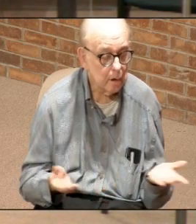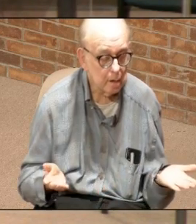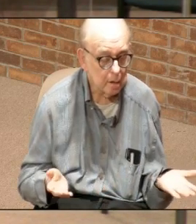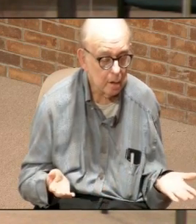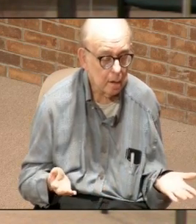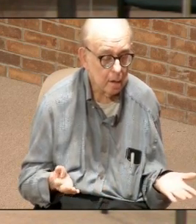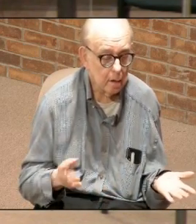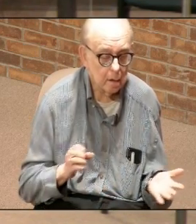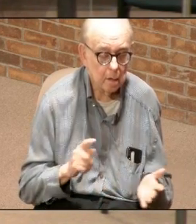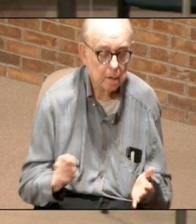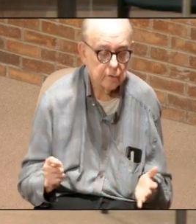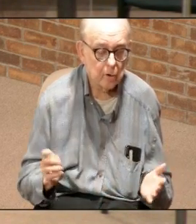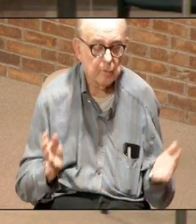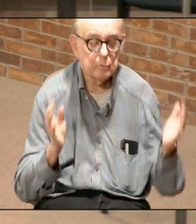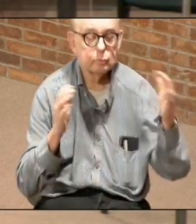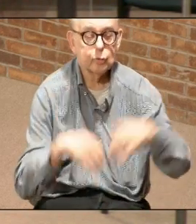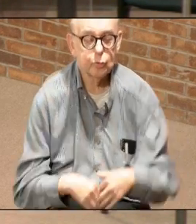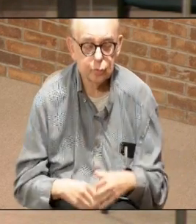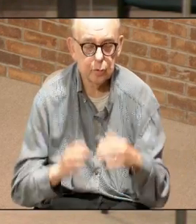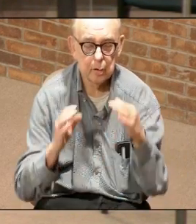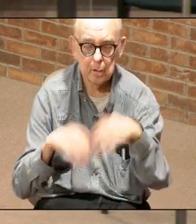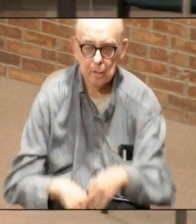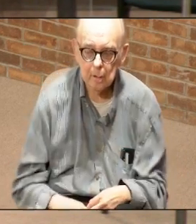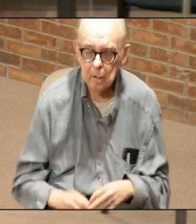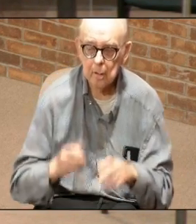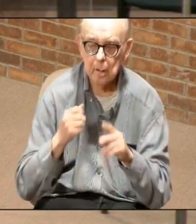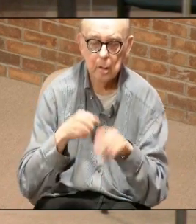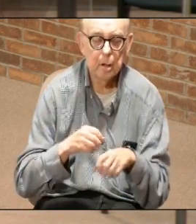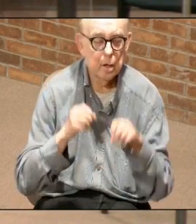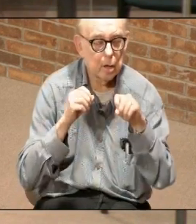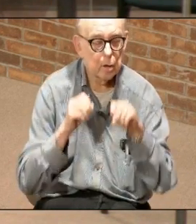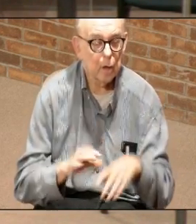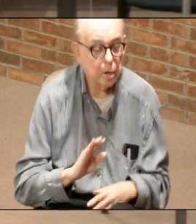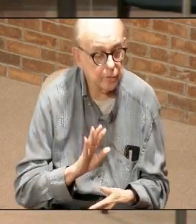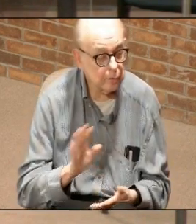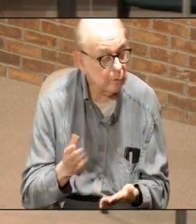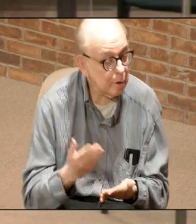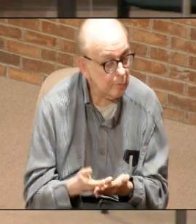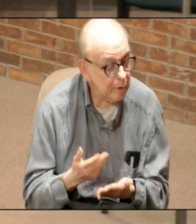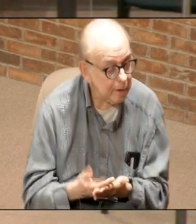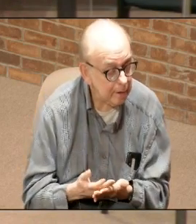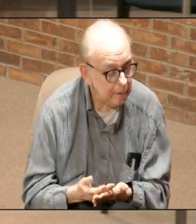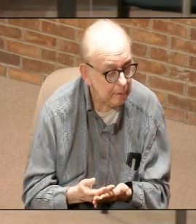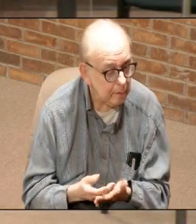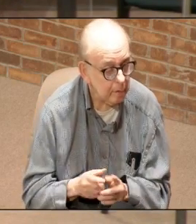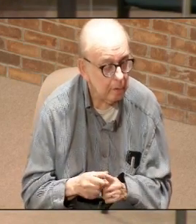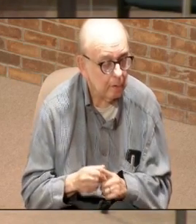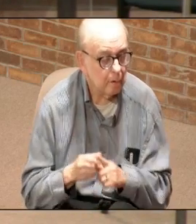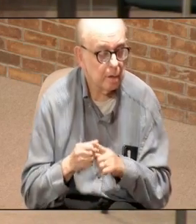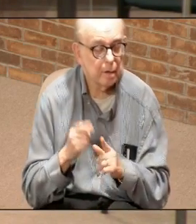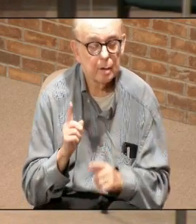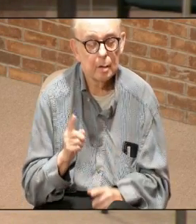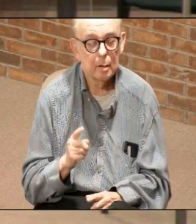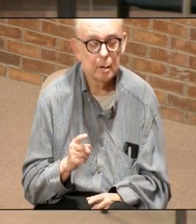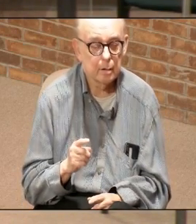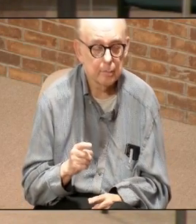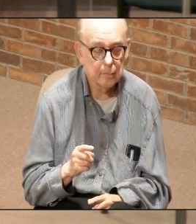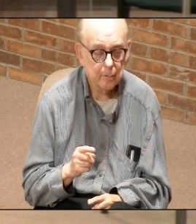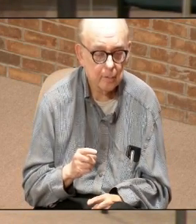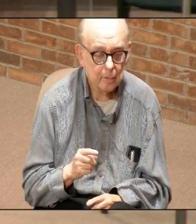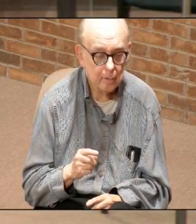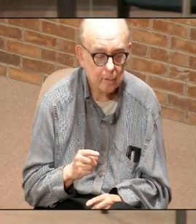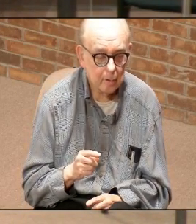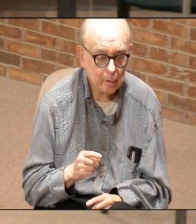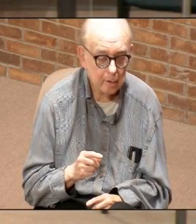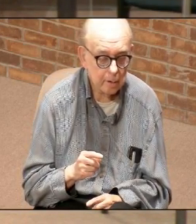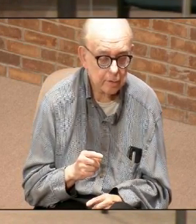Oh, the stock market crashed and everybody lost their money except for